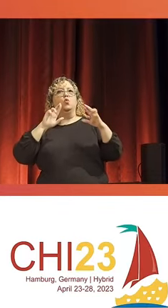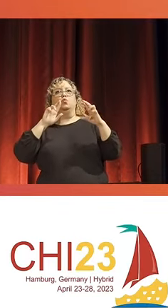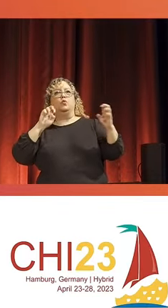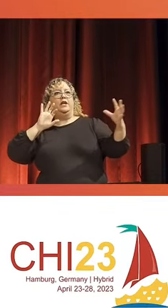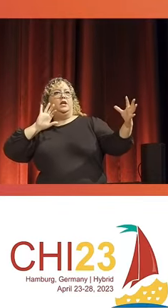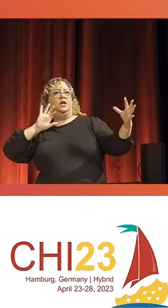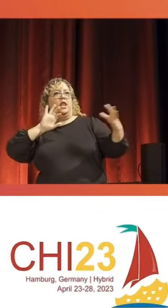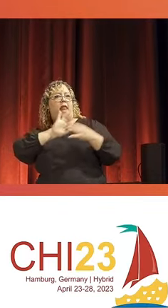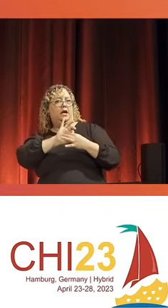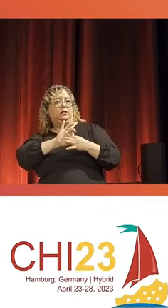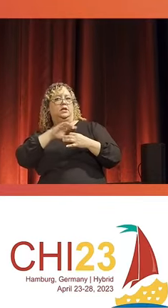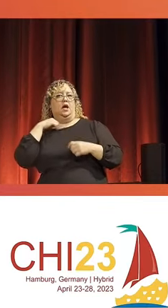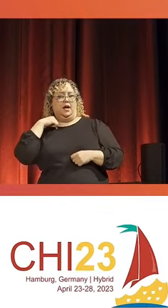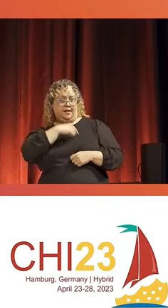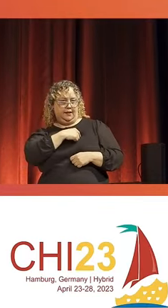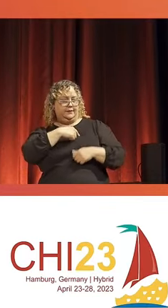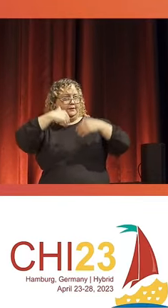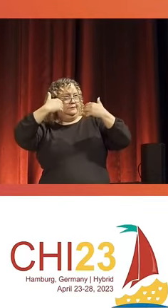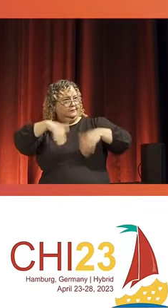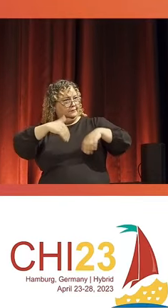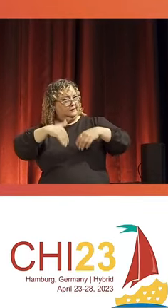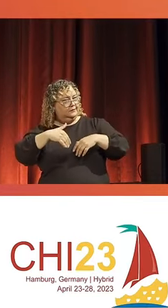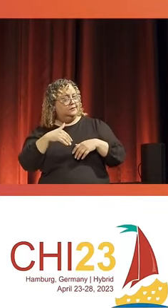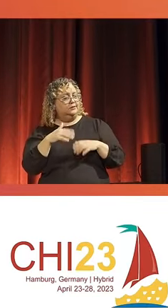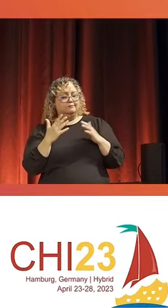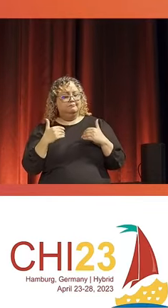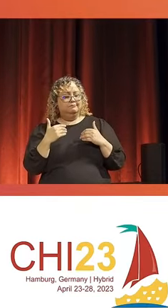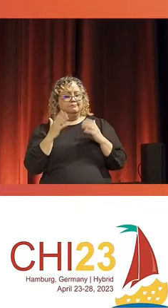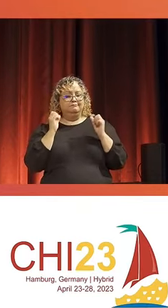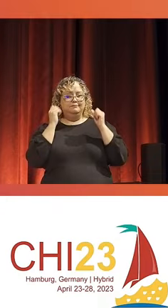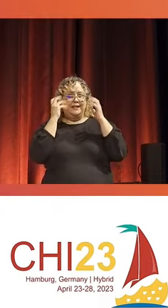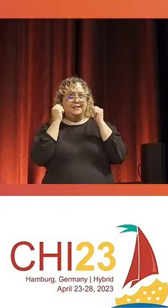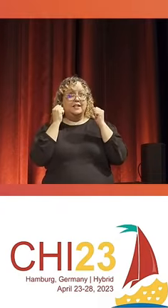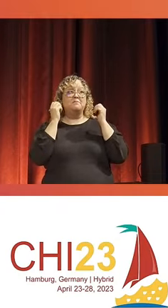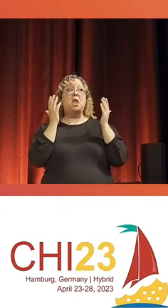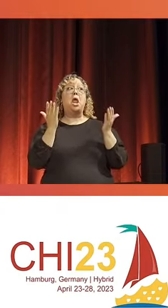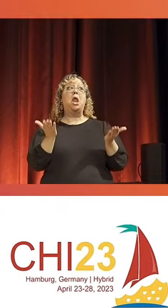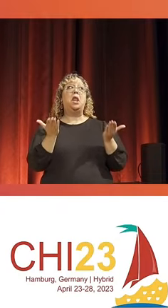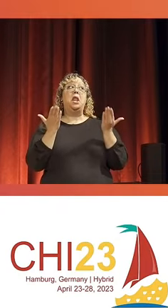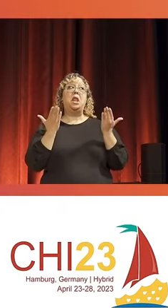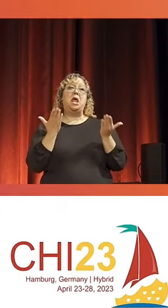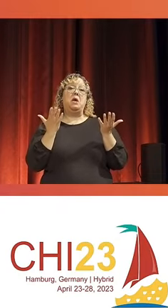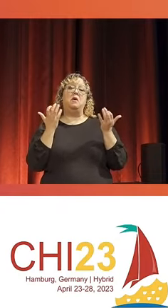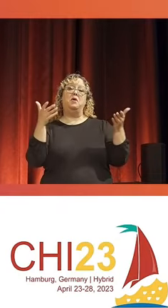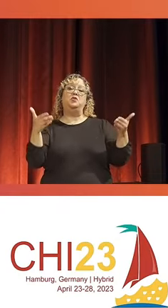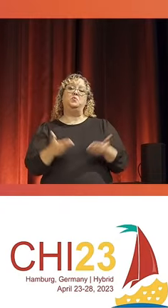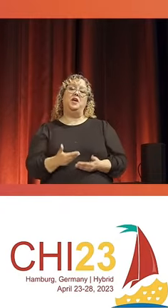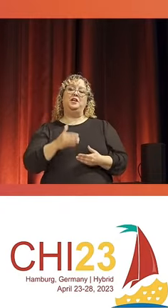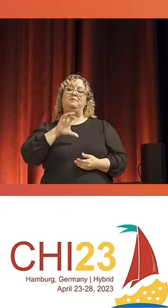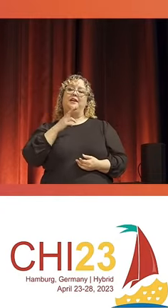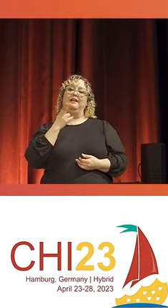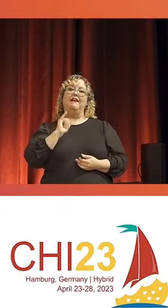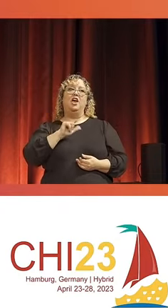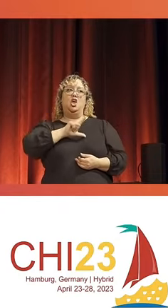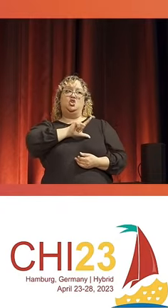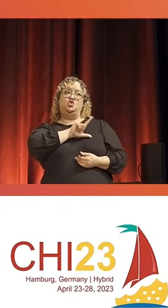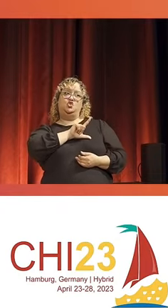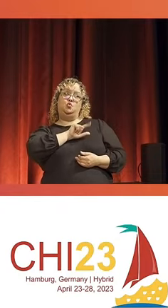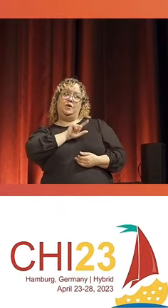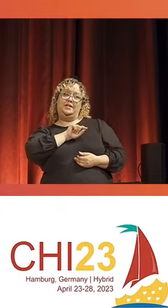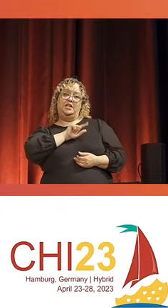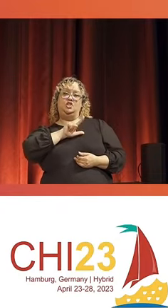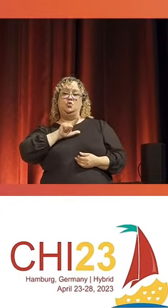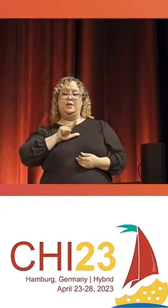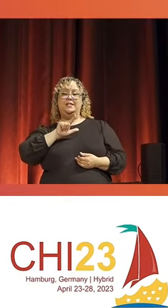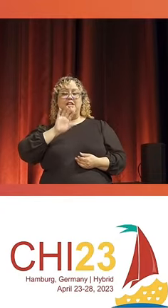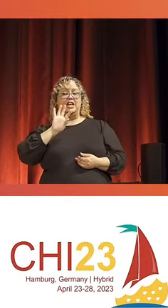witness. But now it's my pleasure to welcome Kai 2024 to the stage.